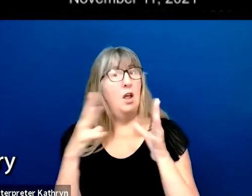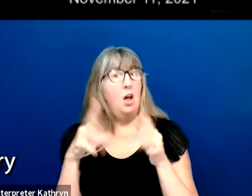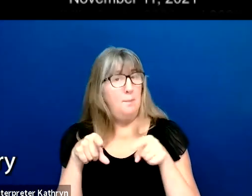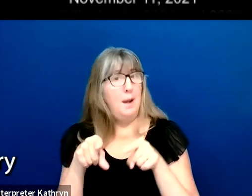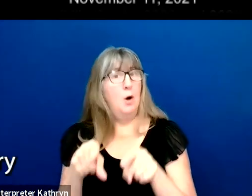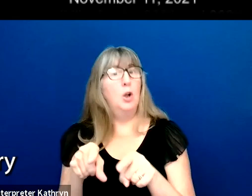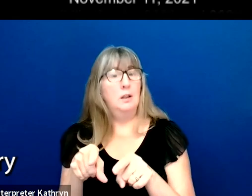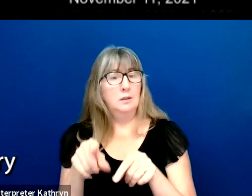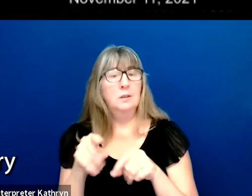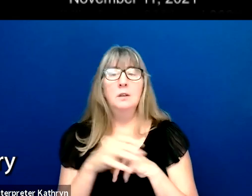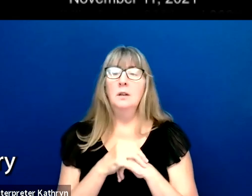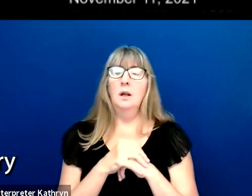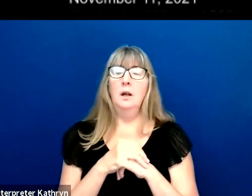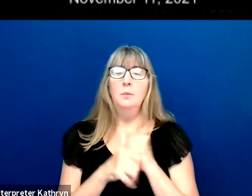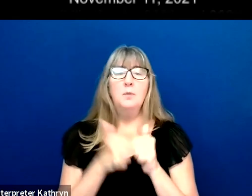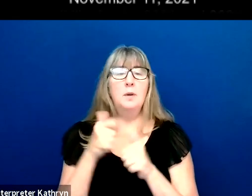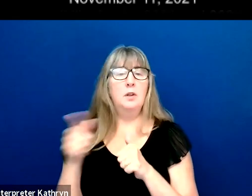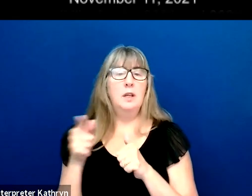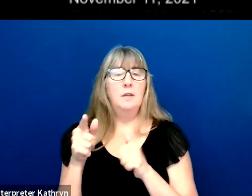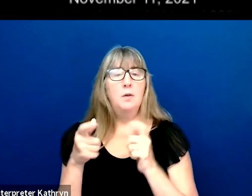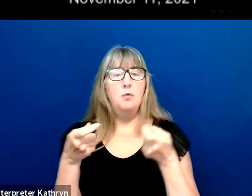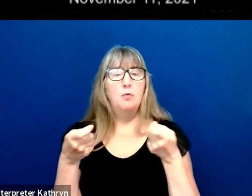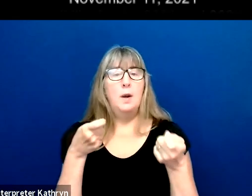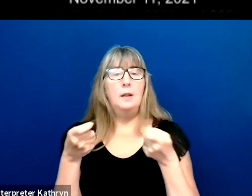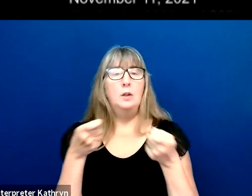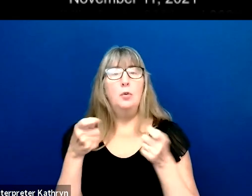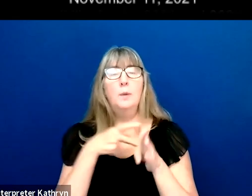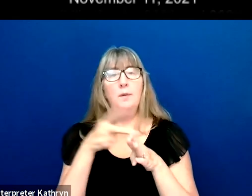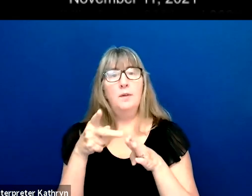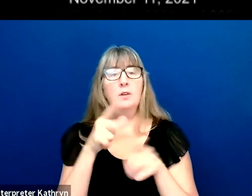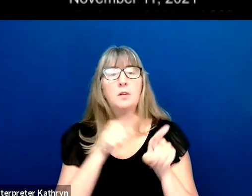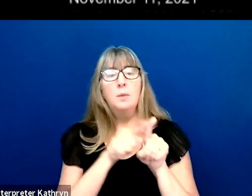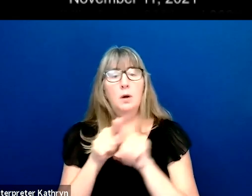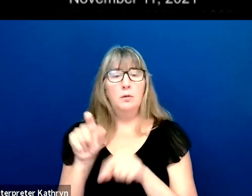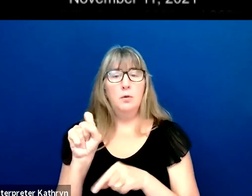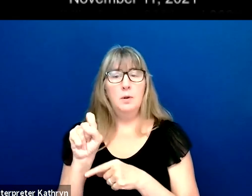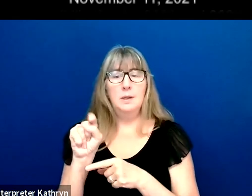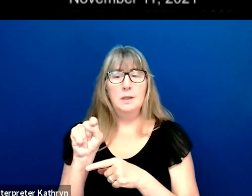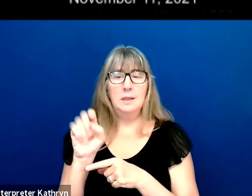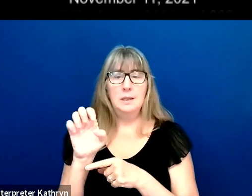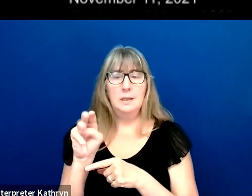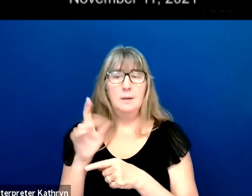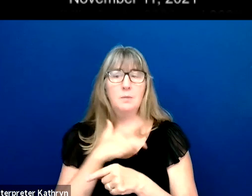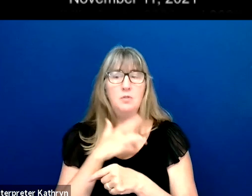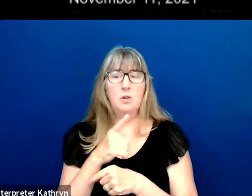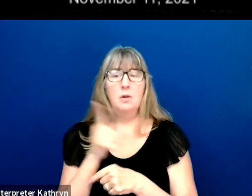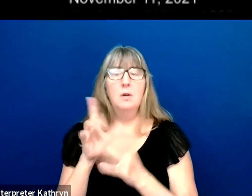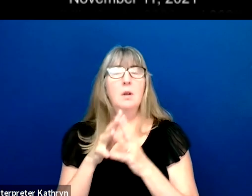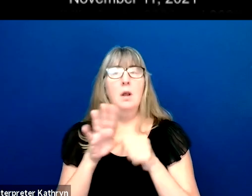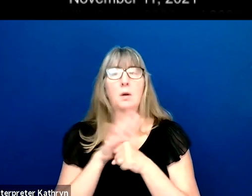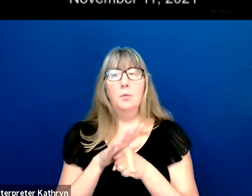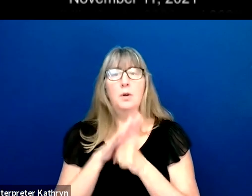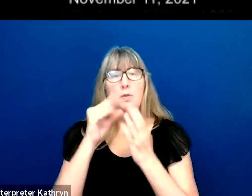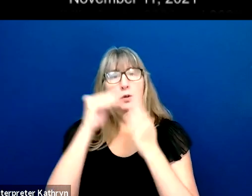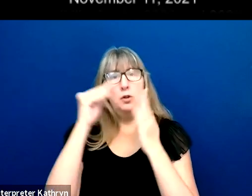there's, especially in the regulatory professions, but also in STEM generally, there is a lot of pressure for students